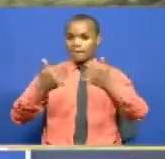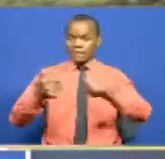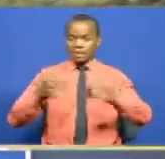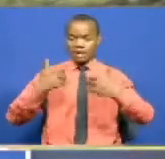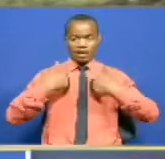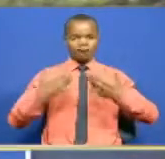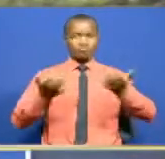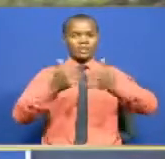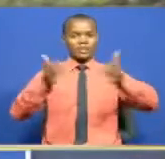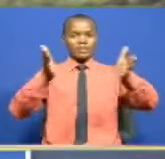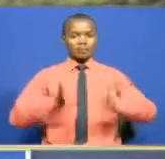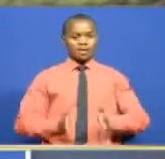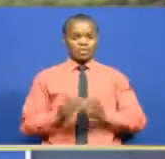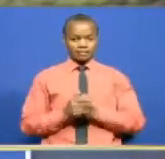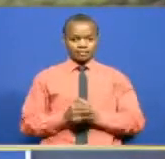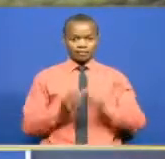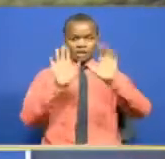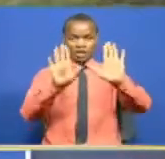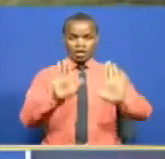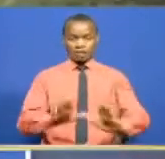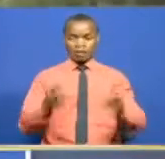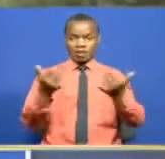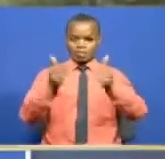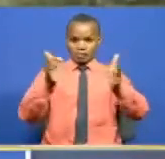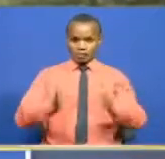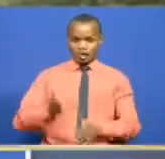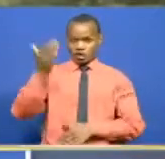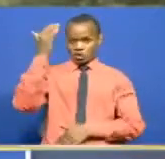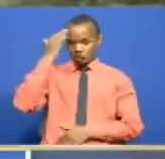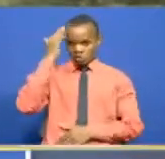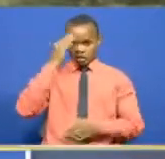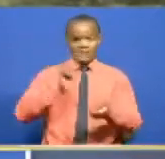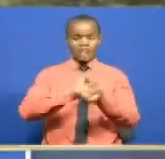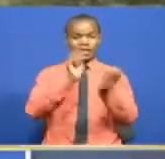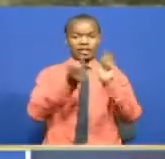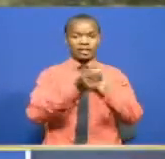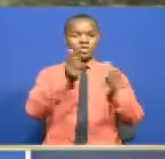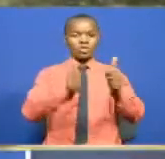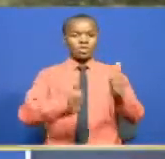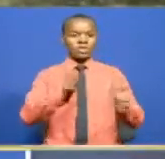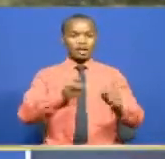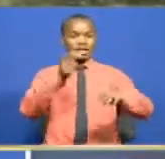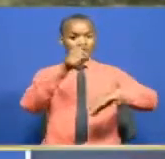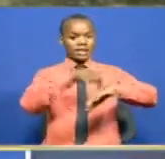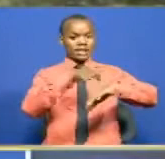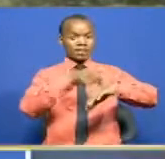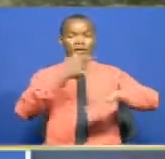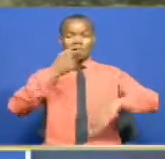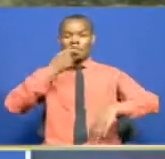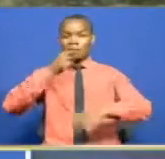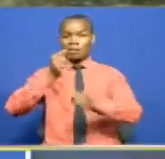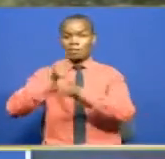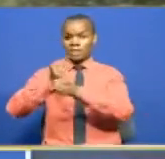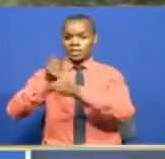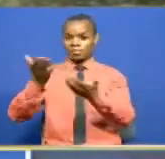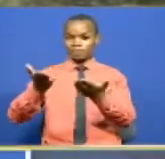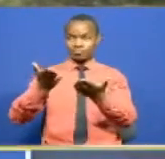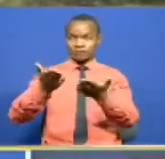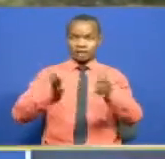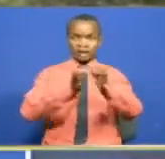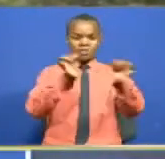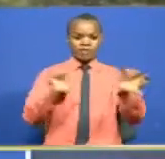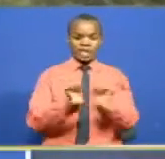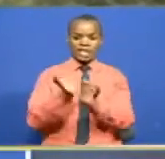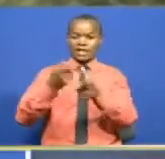players. So it is important for the player to know what are these changes, so that in case the referee is making a call on the field, from the